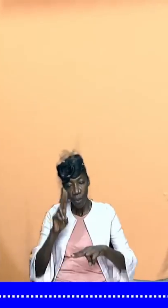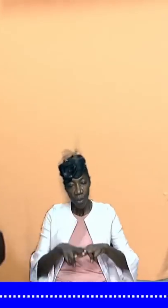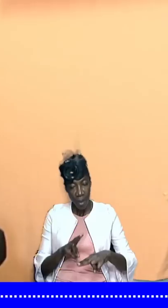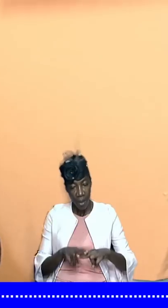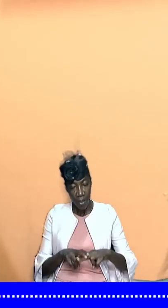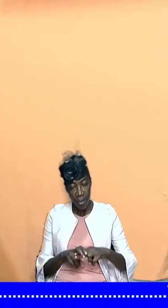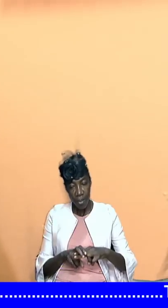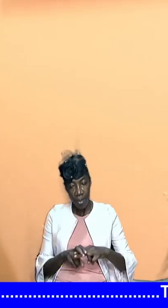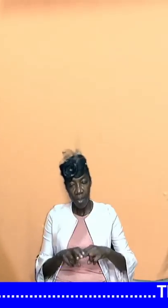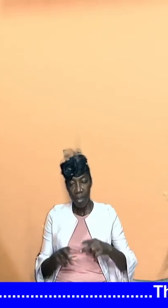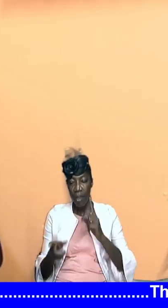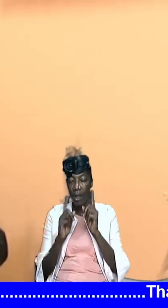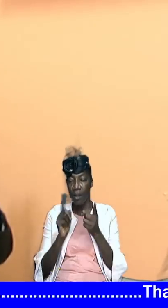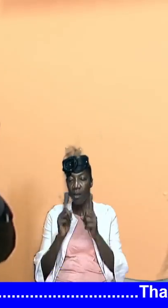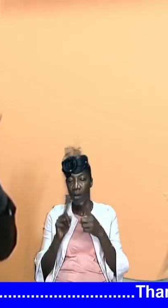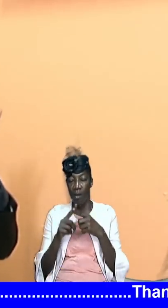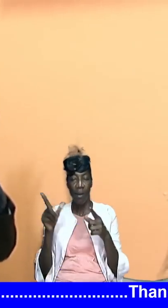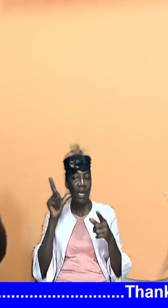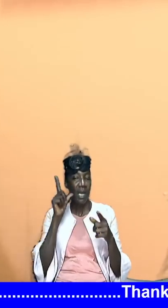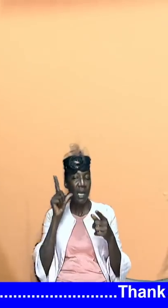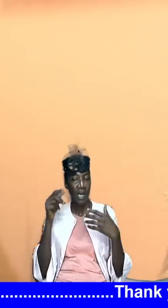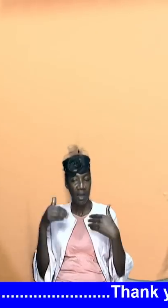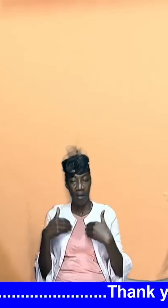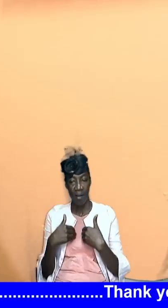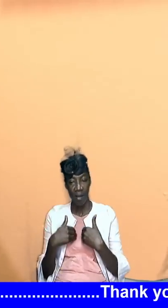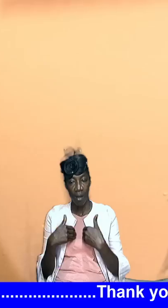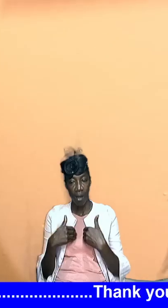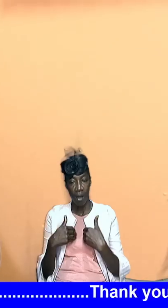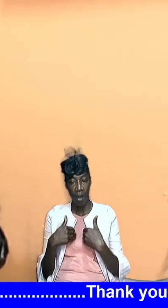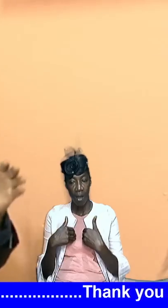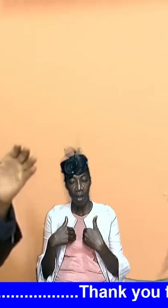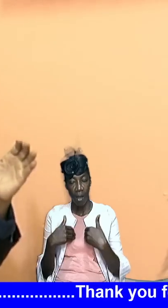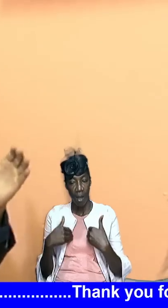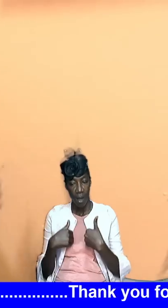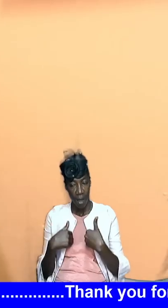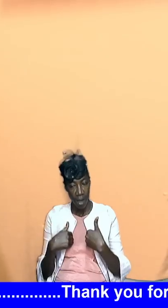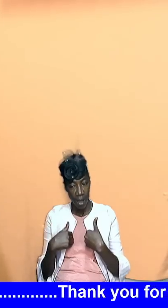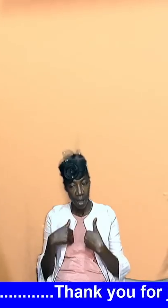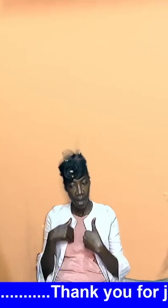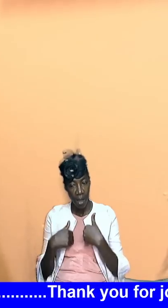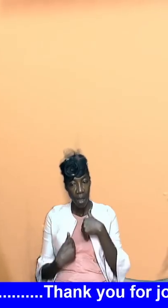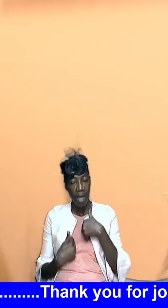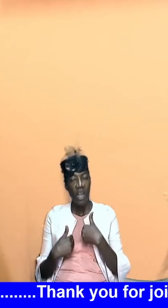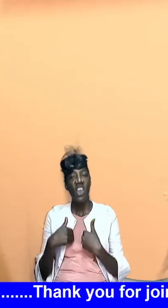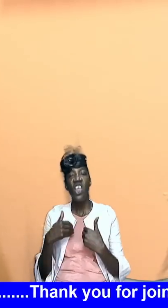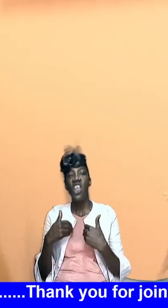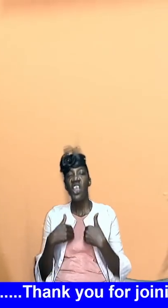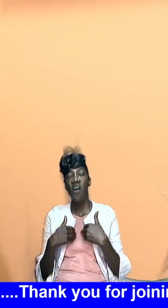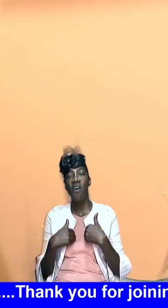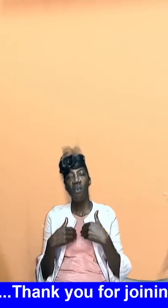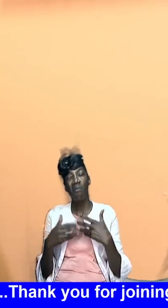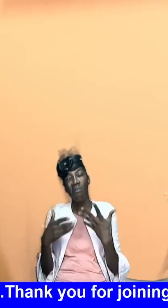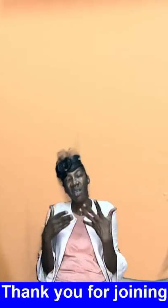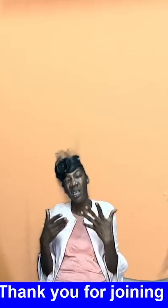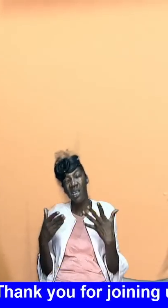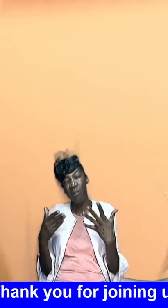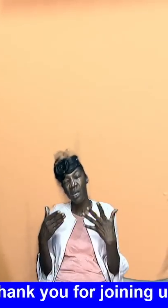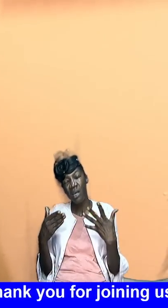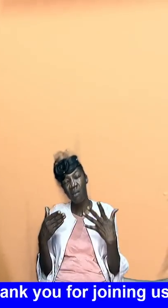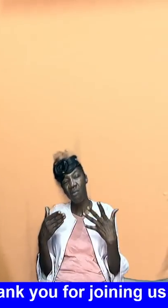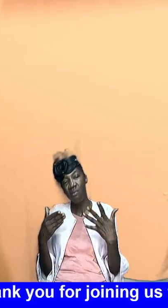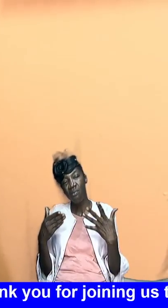ladies, our youngsters. And when I say ladies, you know, I'm just talking about our young people, say from 30,